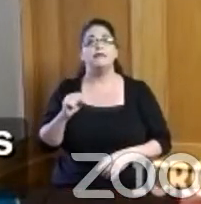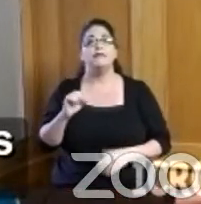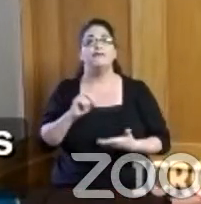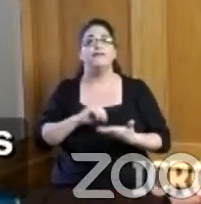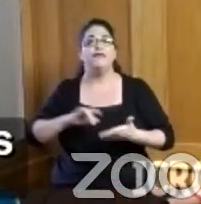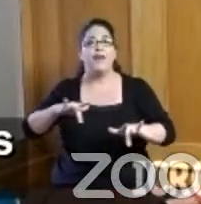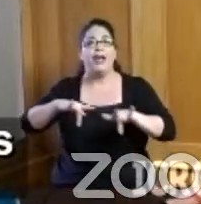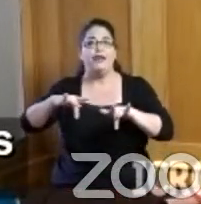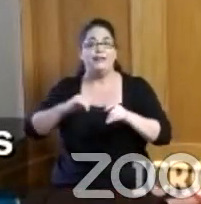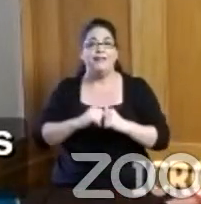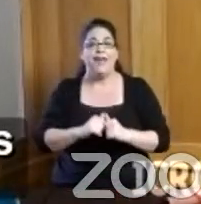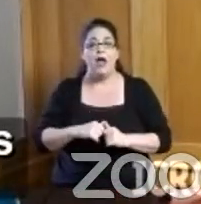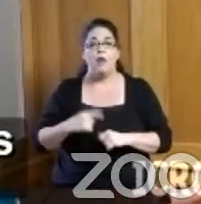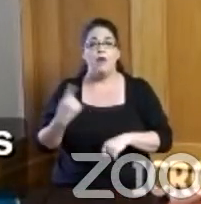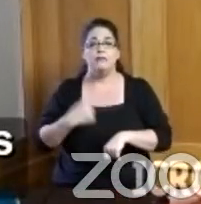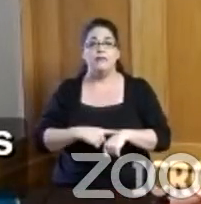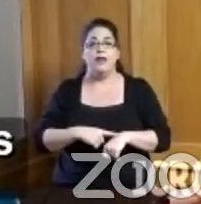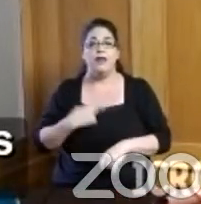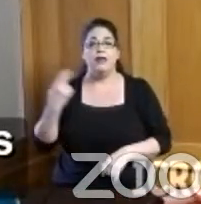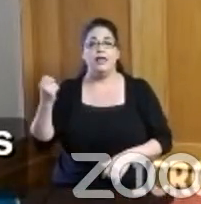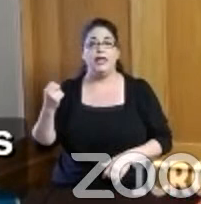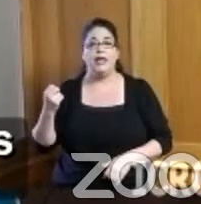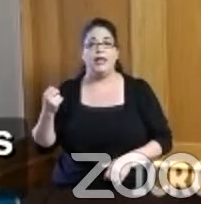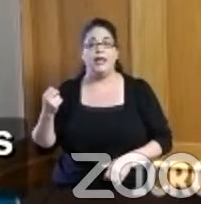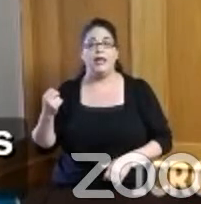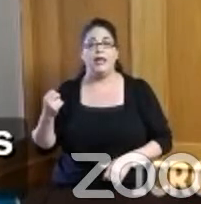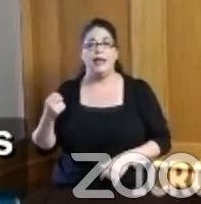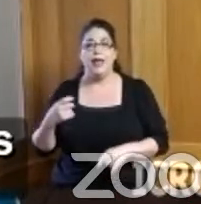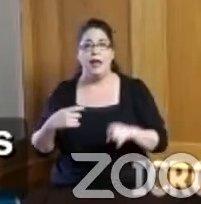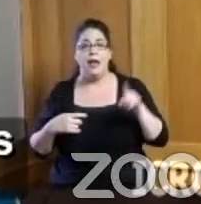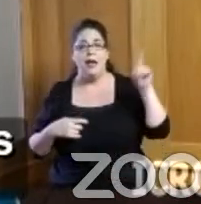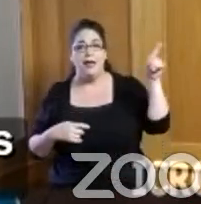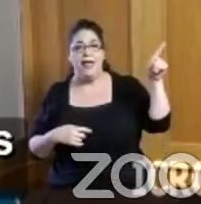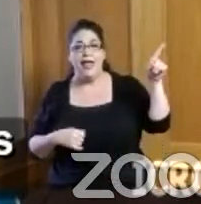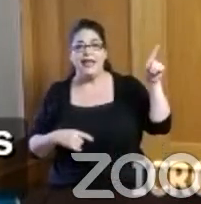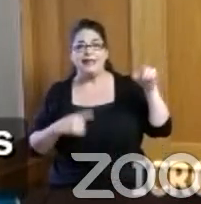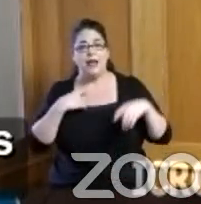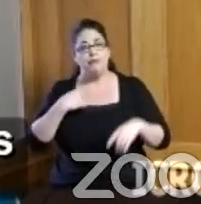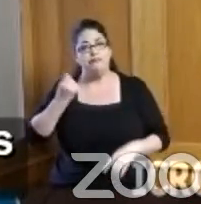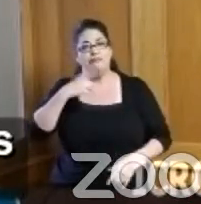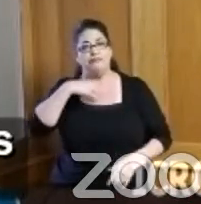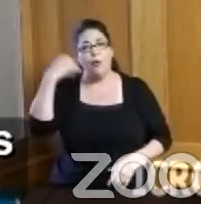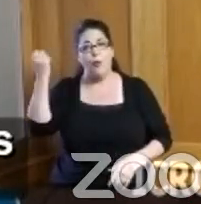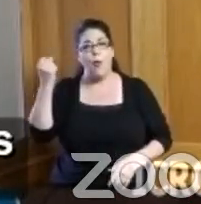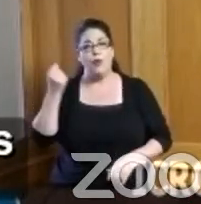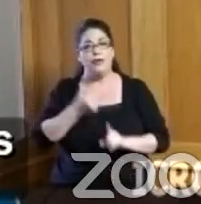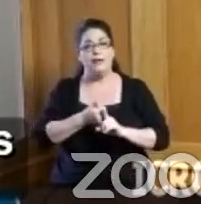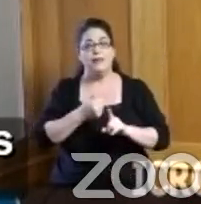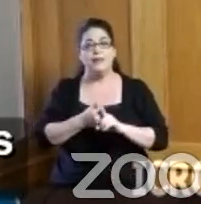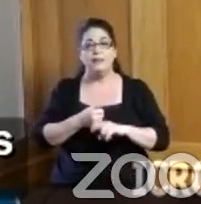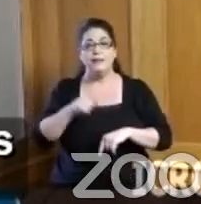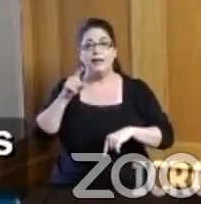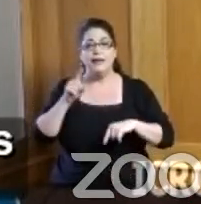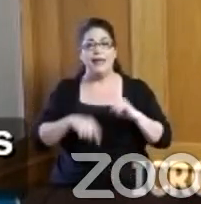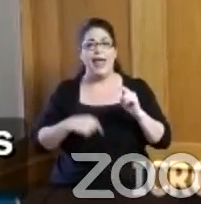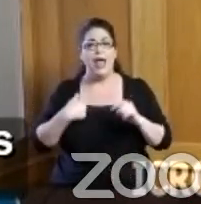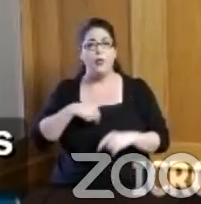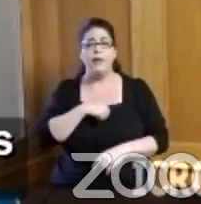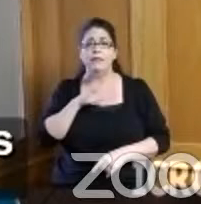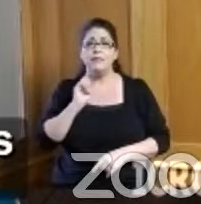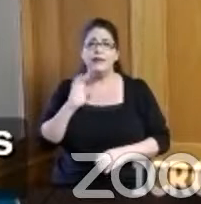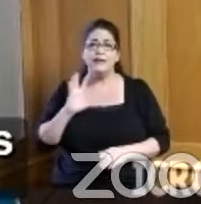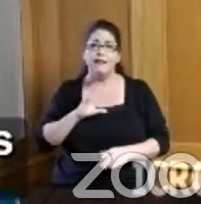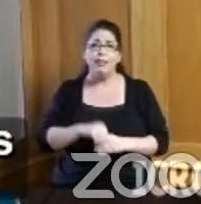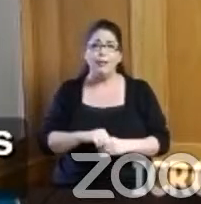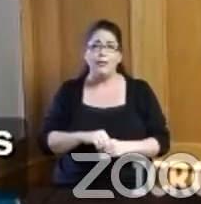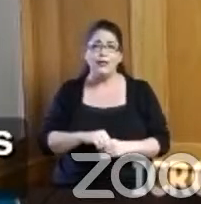when we were on the banks one day, he pointed to the icon, and he's getting older. He says, can't we be included?